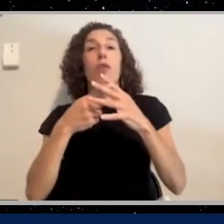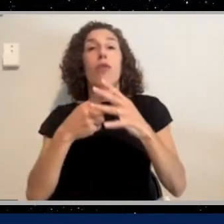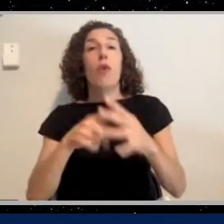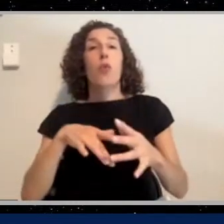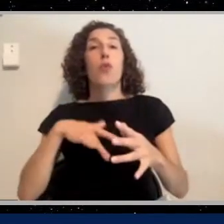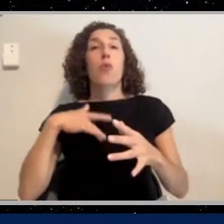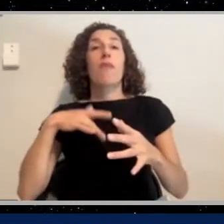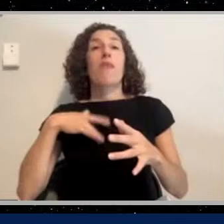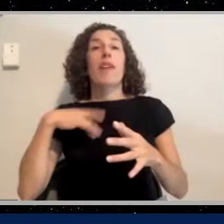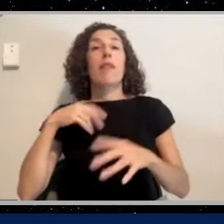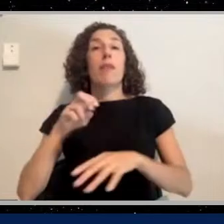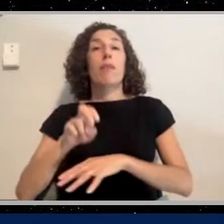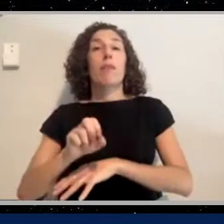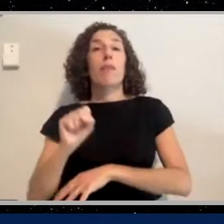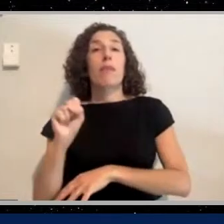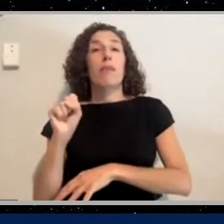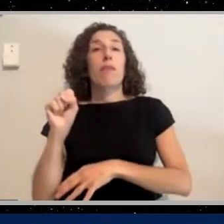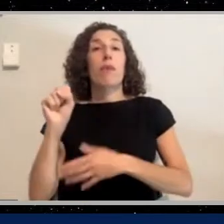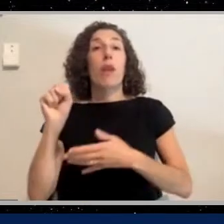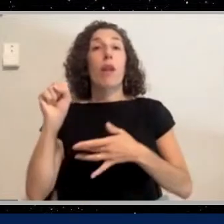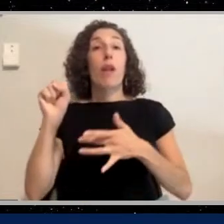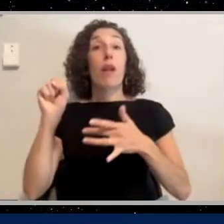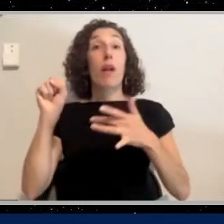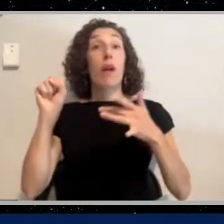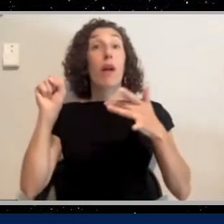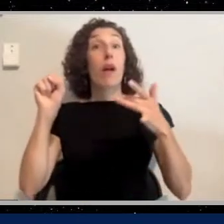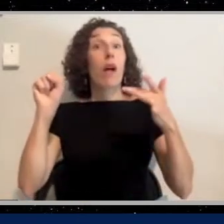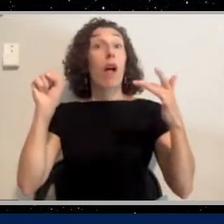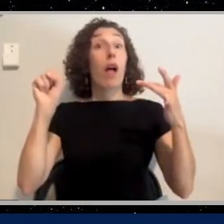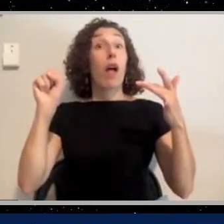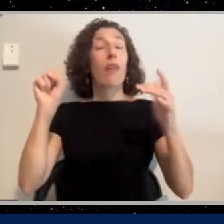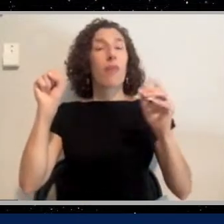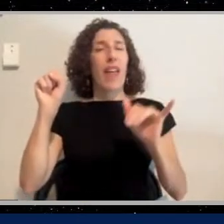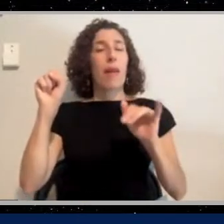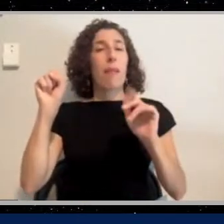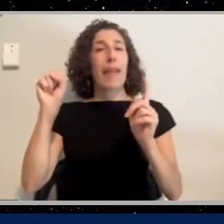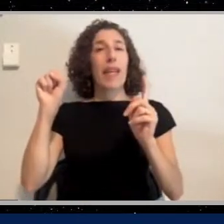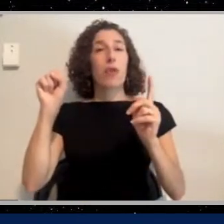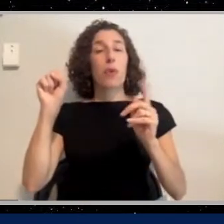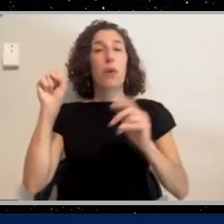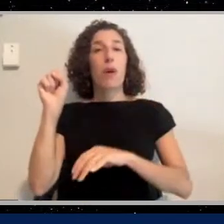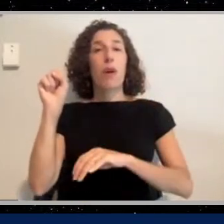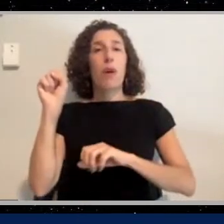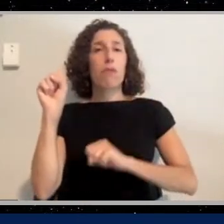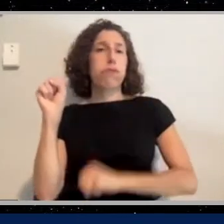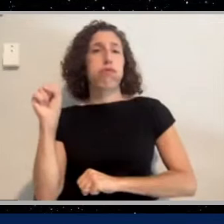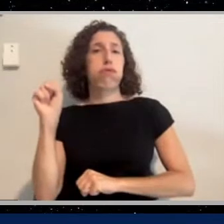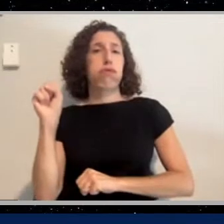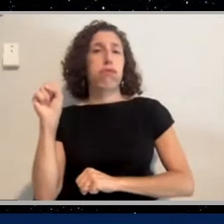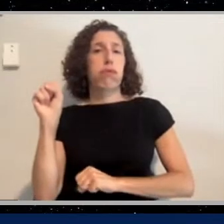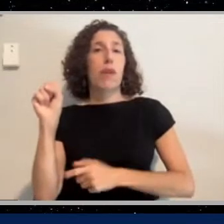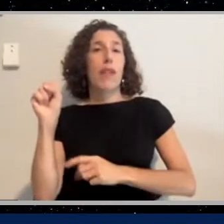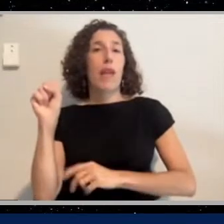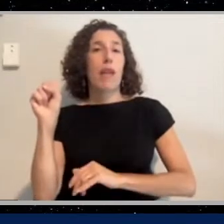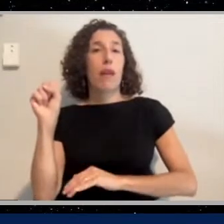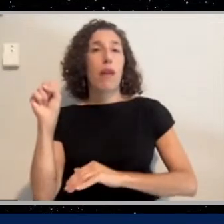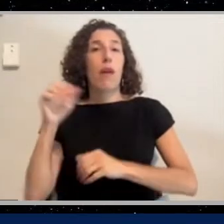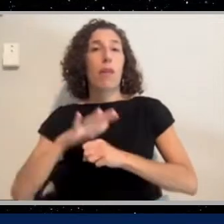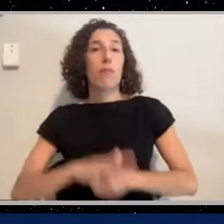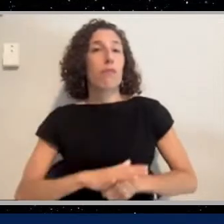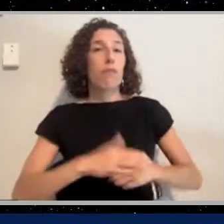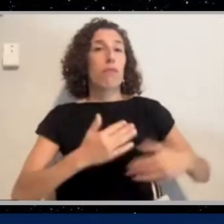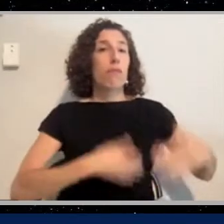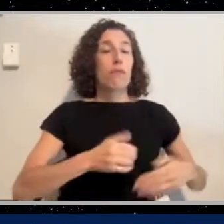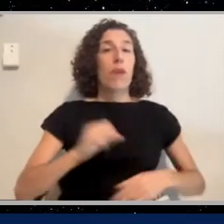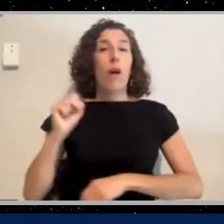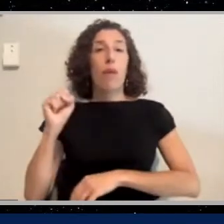So a lot of that was just basically getting into that spot so that you can stay still while the pressure is being pushed down on you, and then prepare